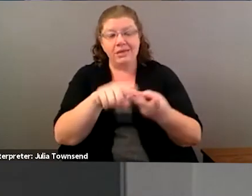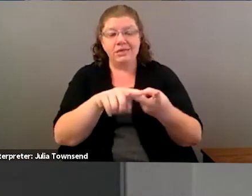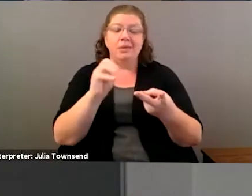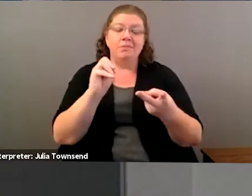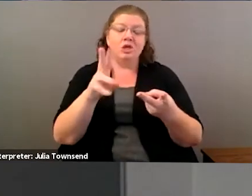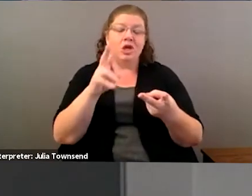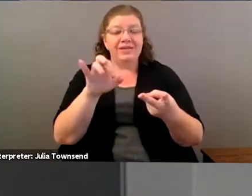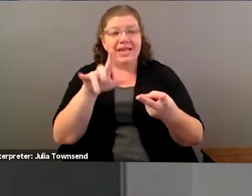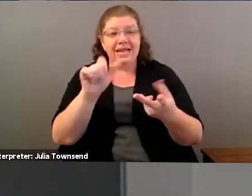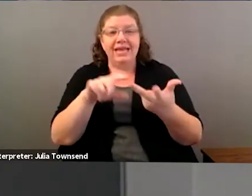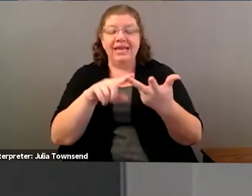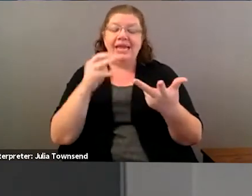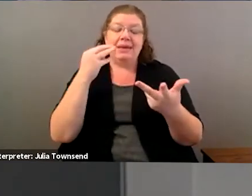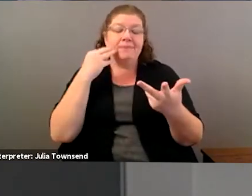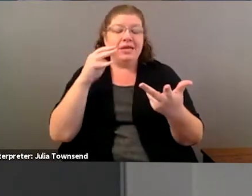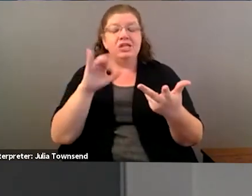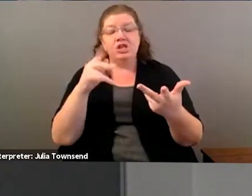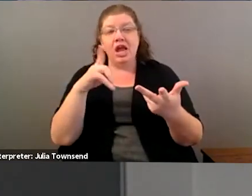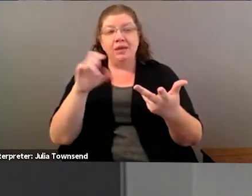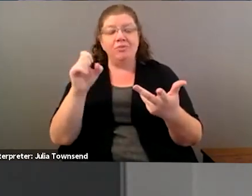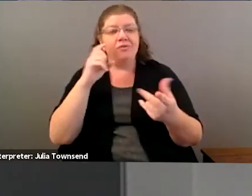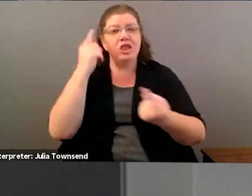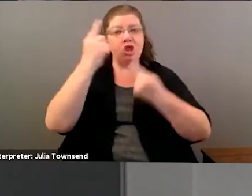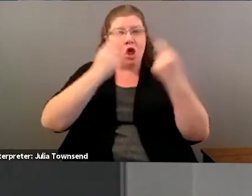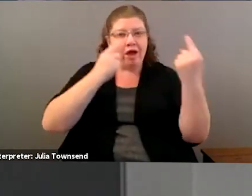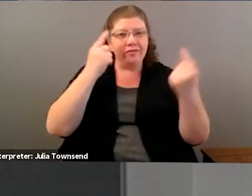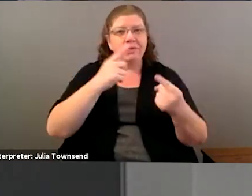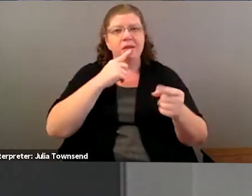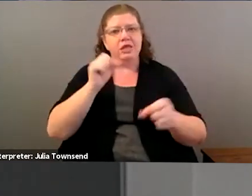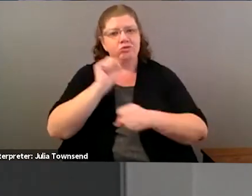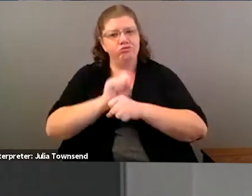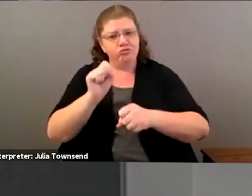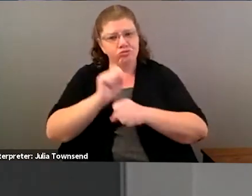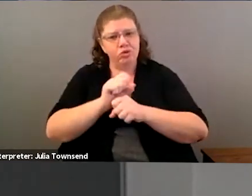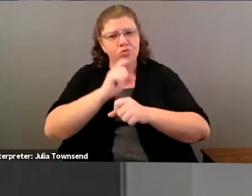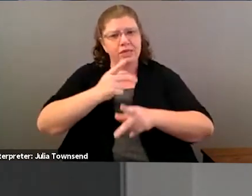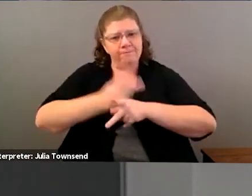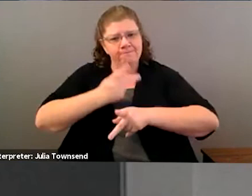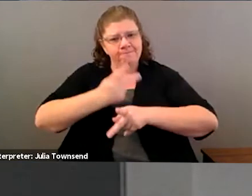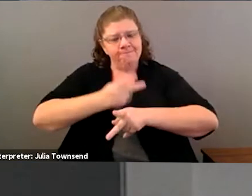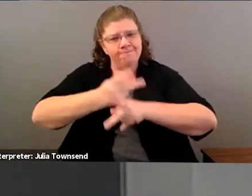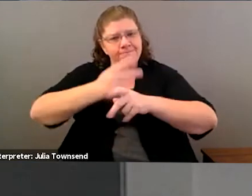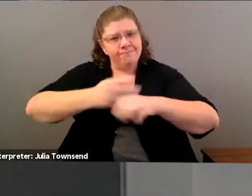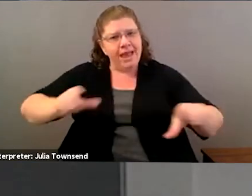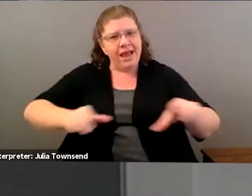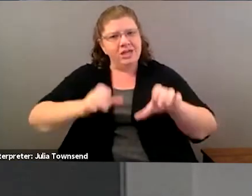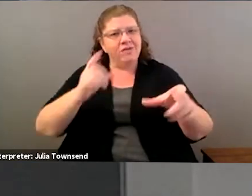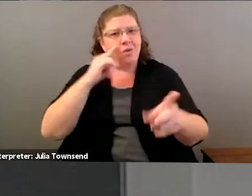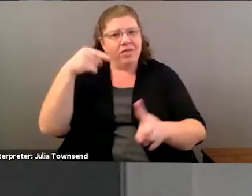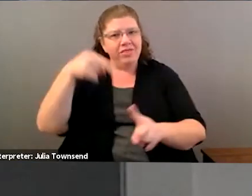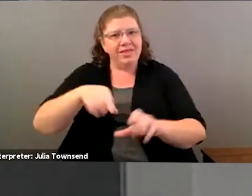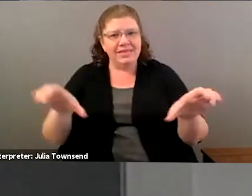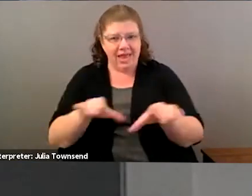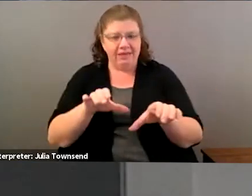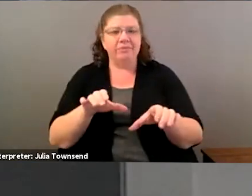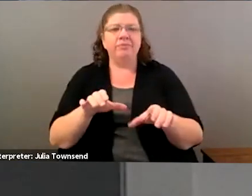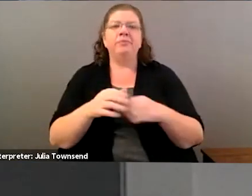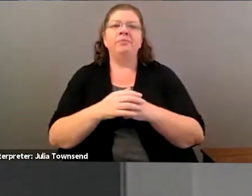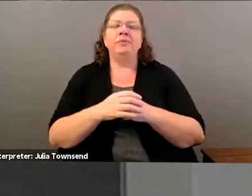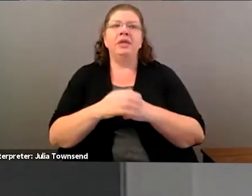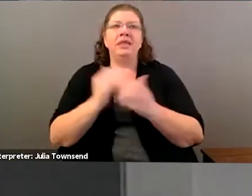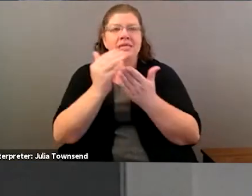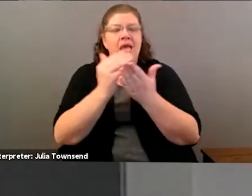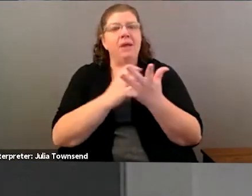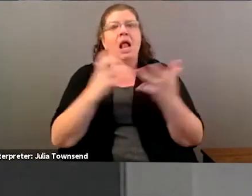Ms. Jacobs, for the thoughtfulness and the due diligence that's gone into this specific action item. I know it's been a lot of